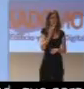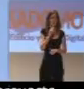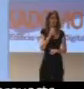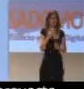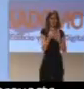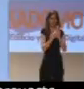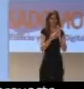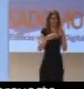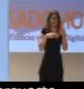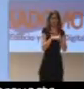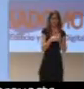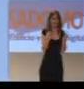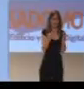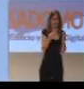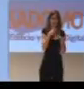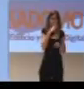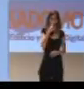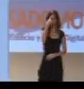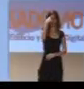incorporated now.